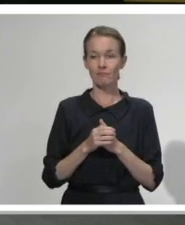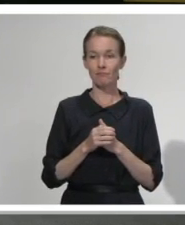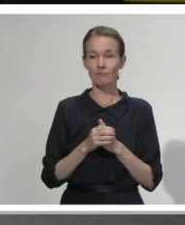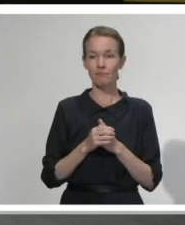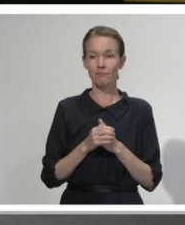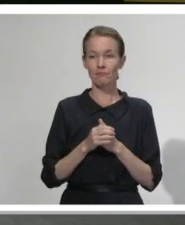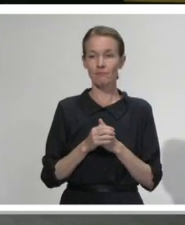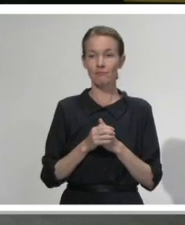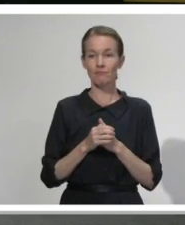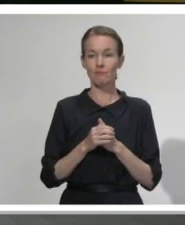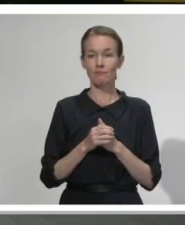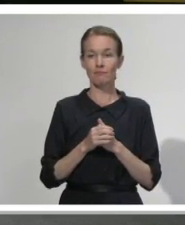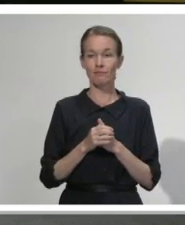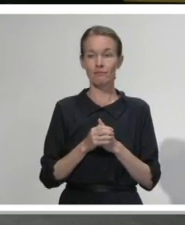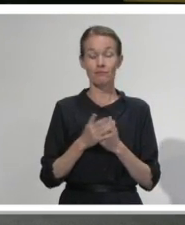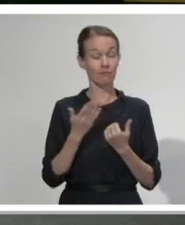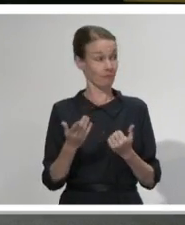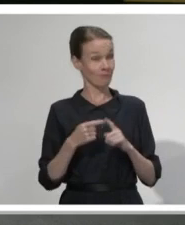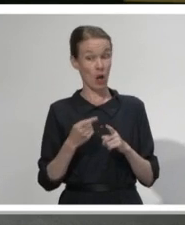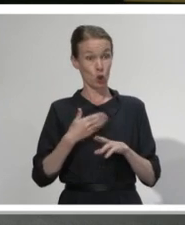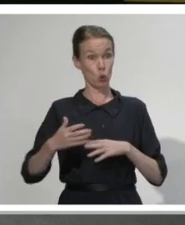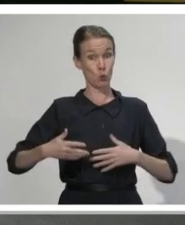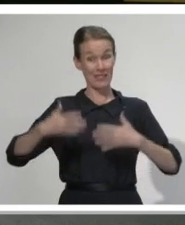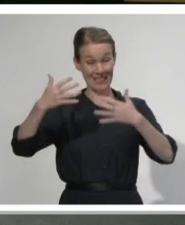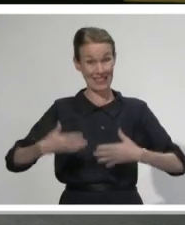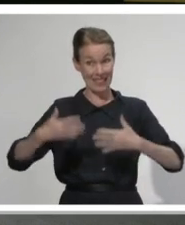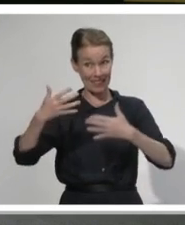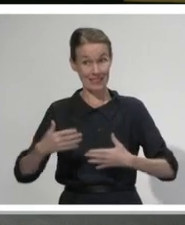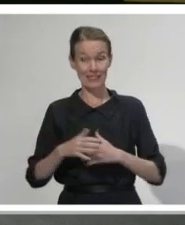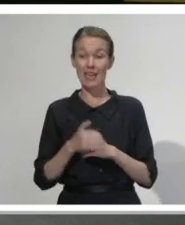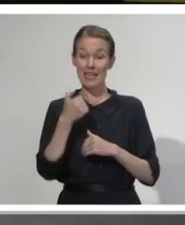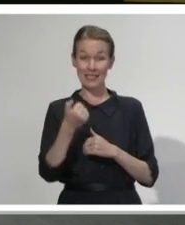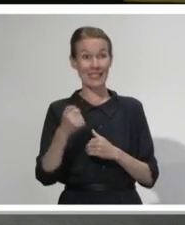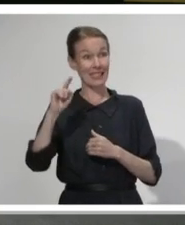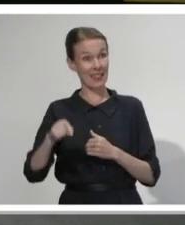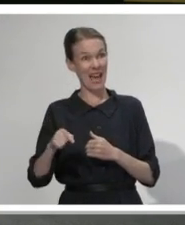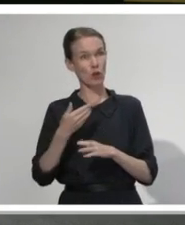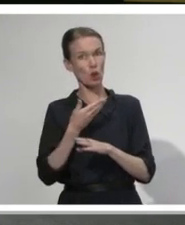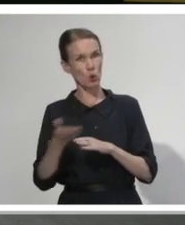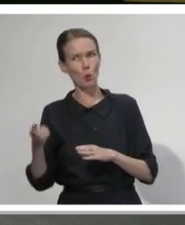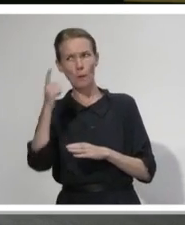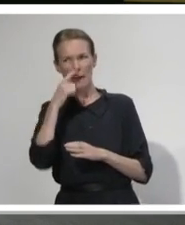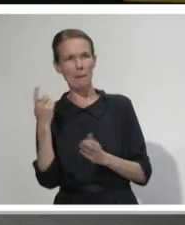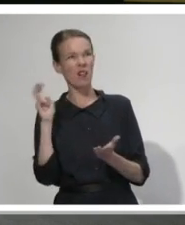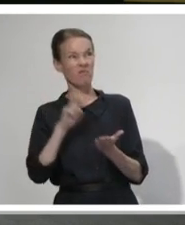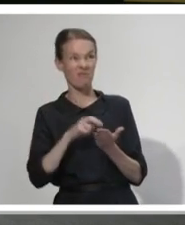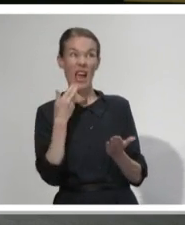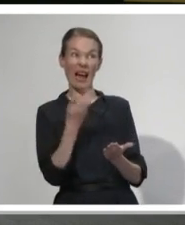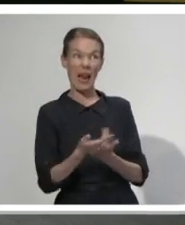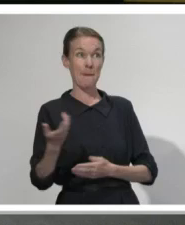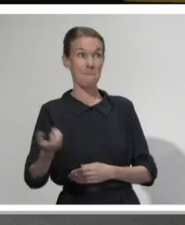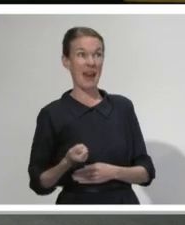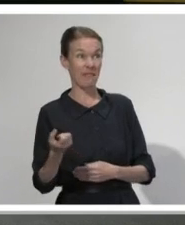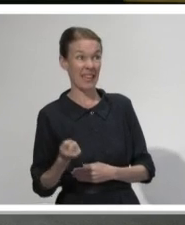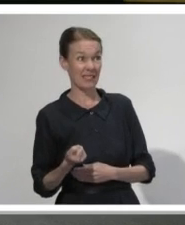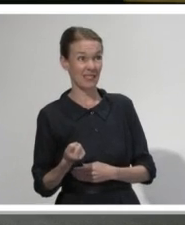week. You know, what do you make of those numbers, and how much further can we expect that balloon, I guess, to bubble out? Well, as